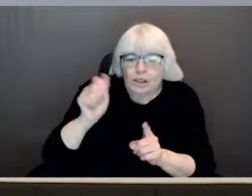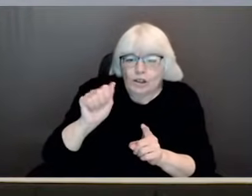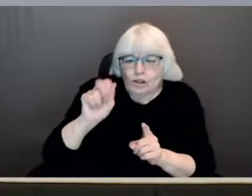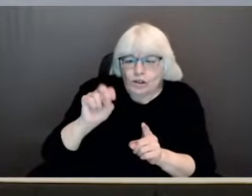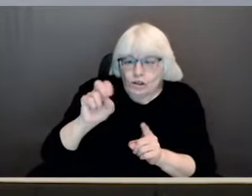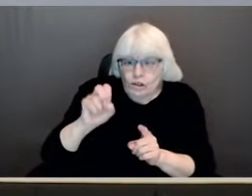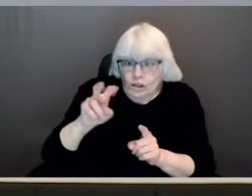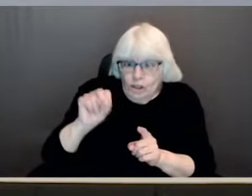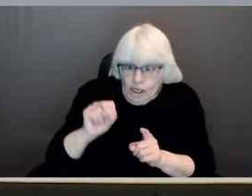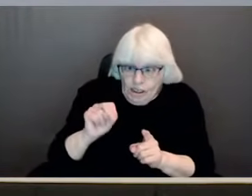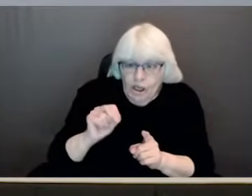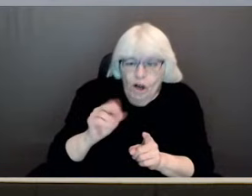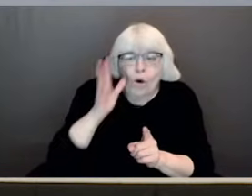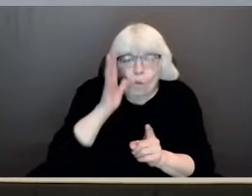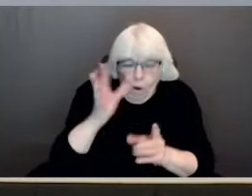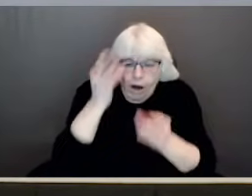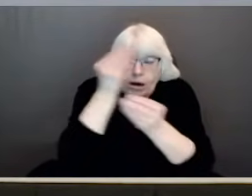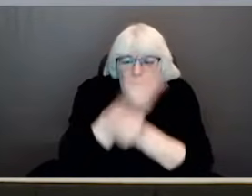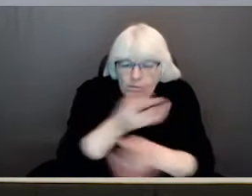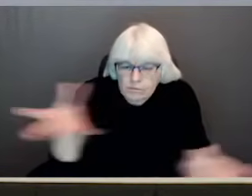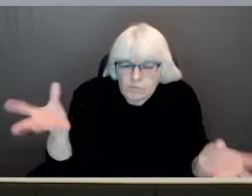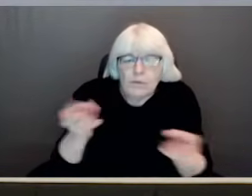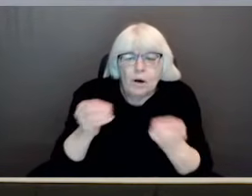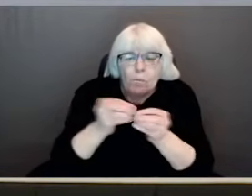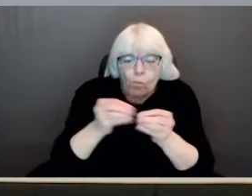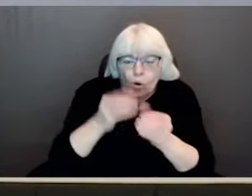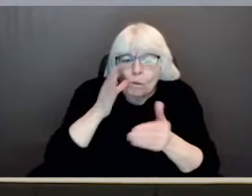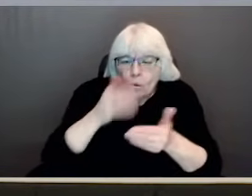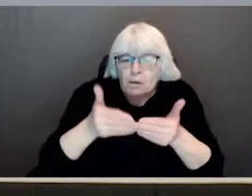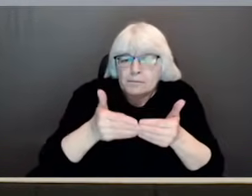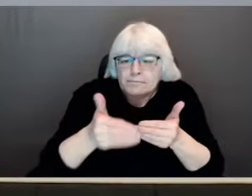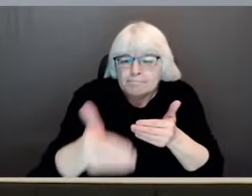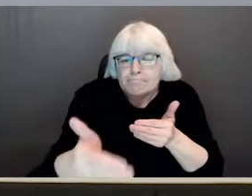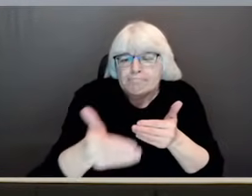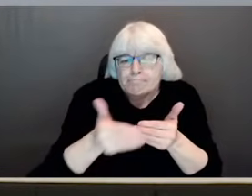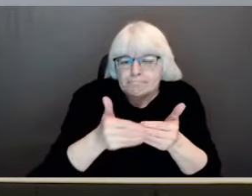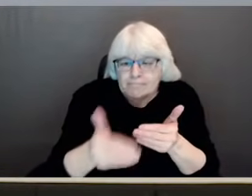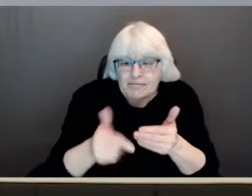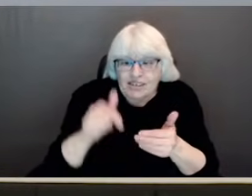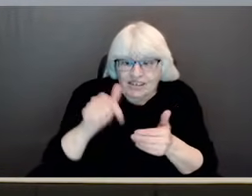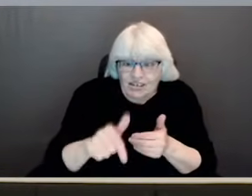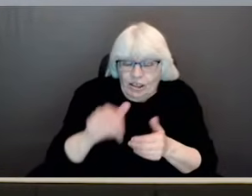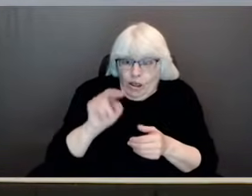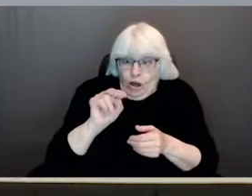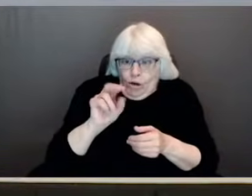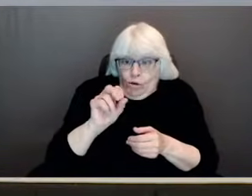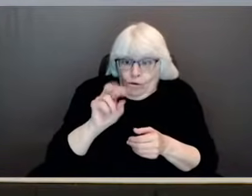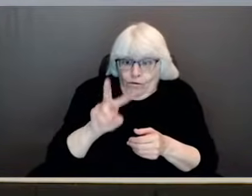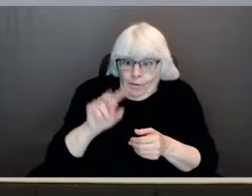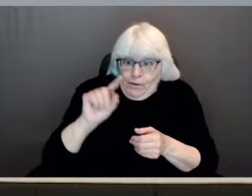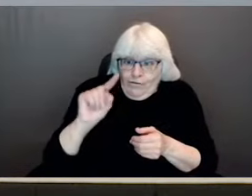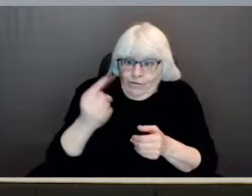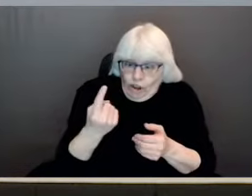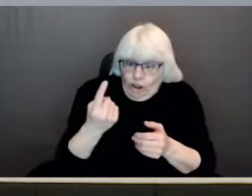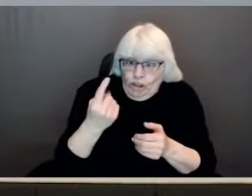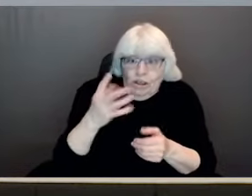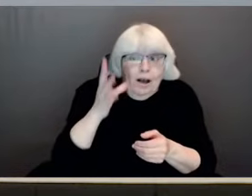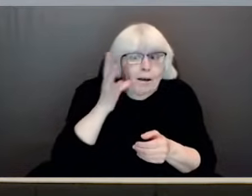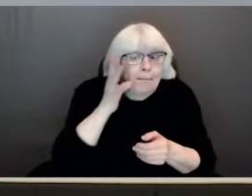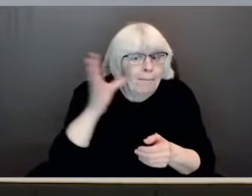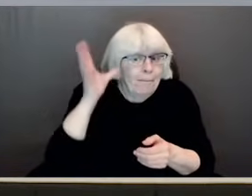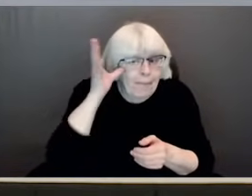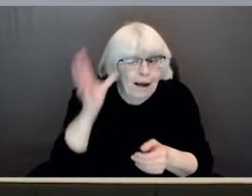As of November 1st, parents and guardians of children under the age of 12 have access to rapid antigen at-home screening test